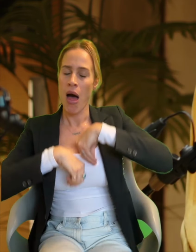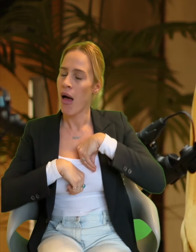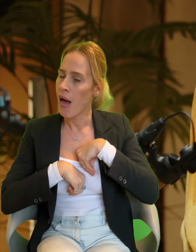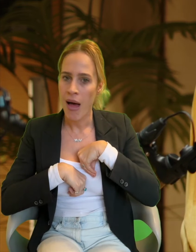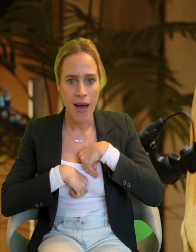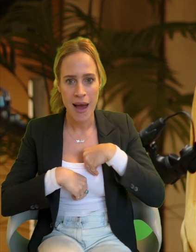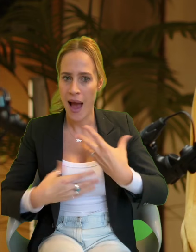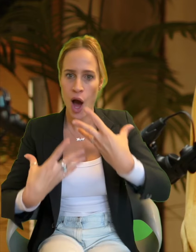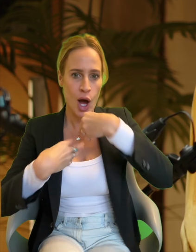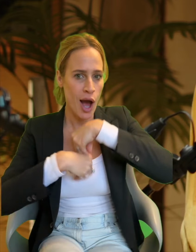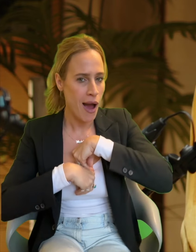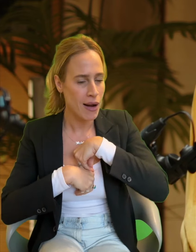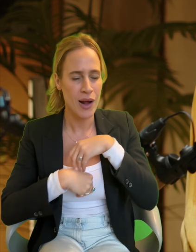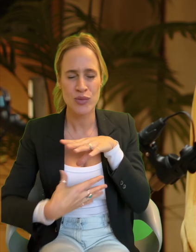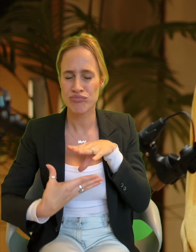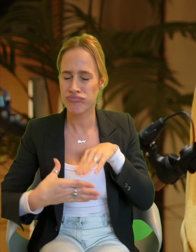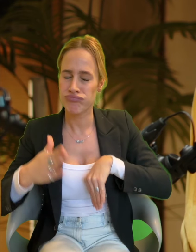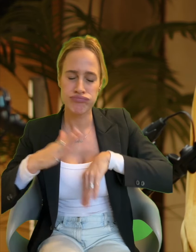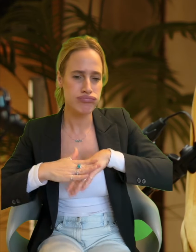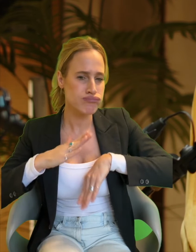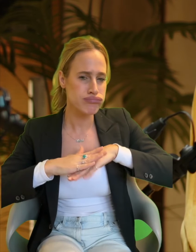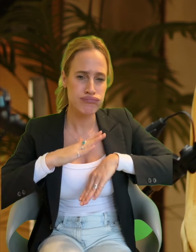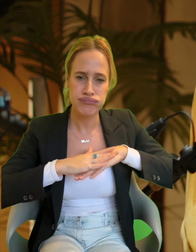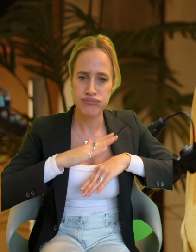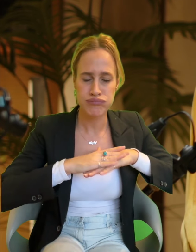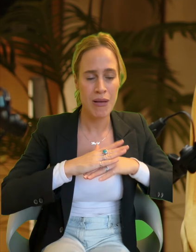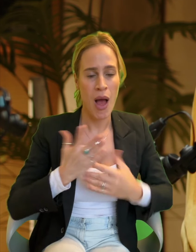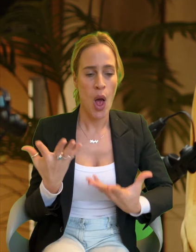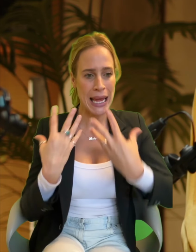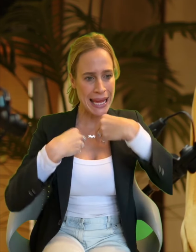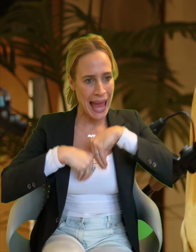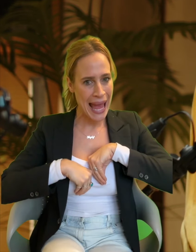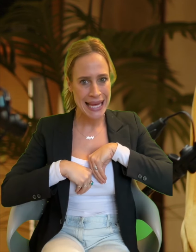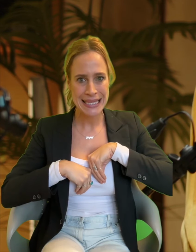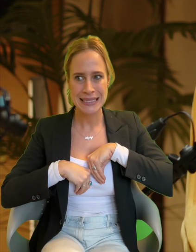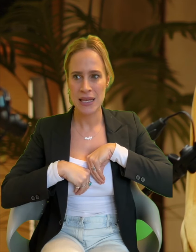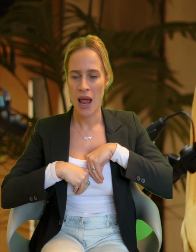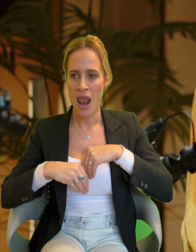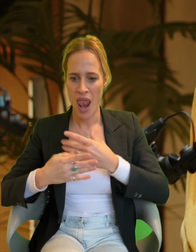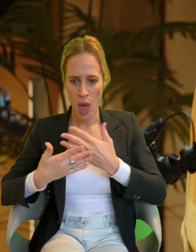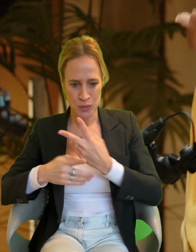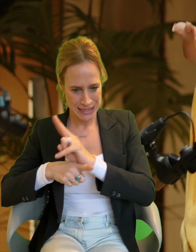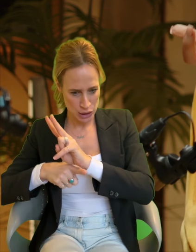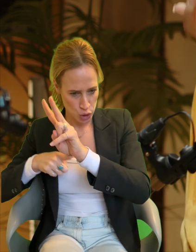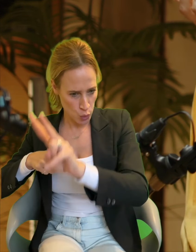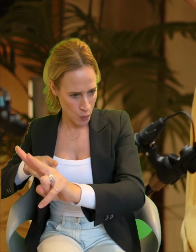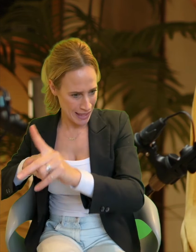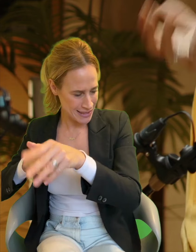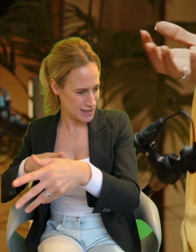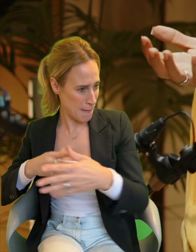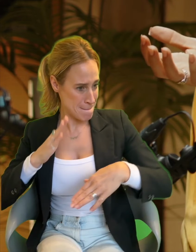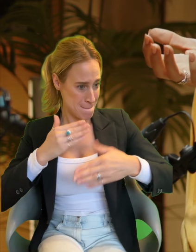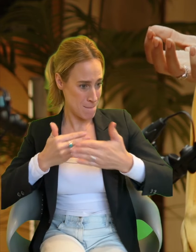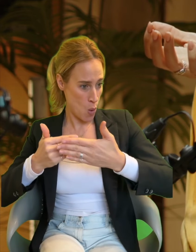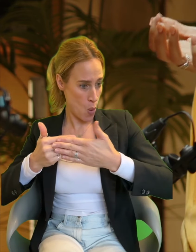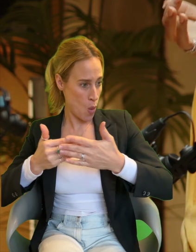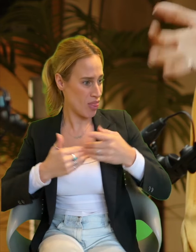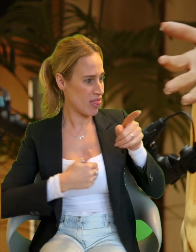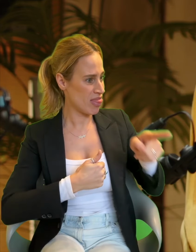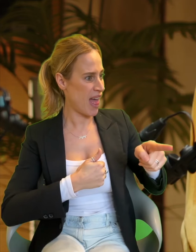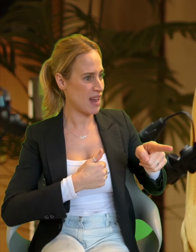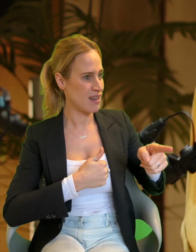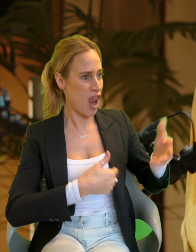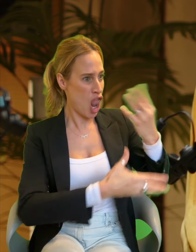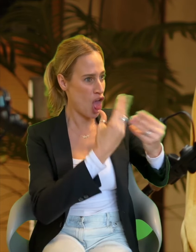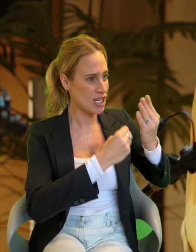much from it. And I'm like, I feel like I've gained so much more than I have all year at school from just being in a room